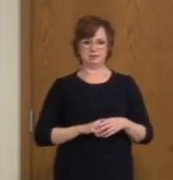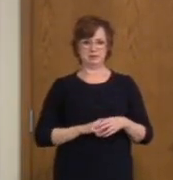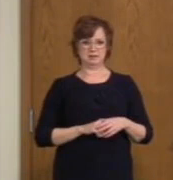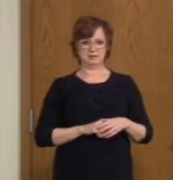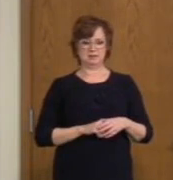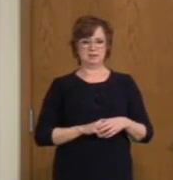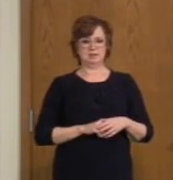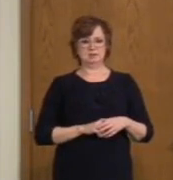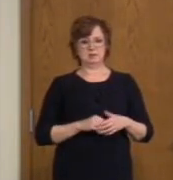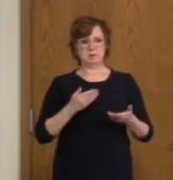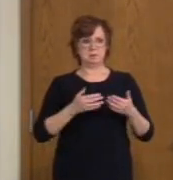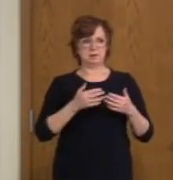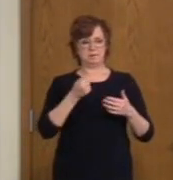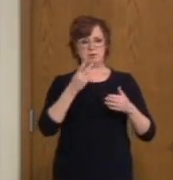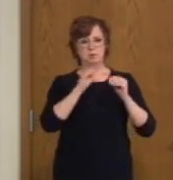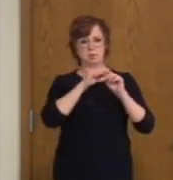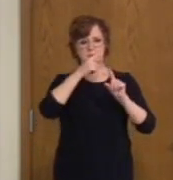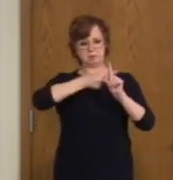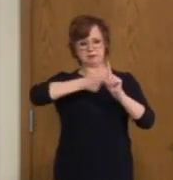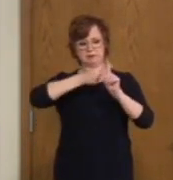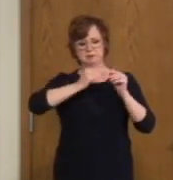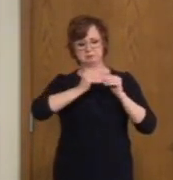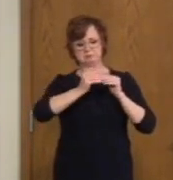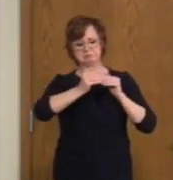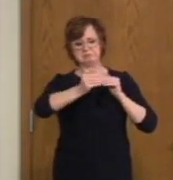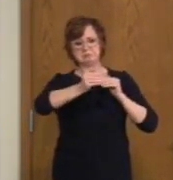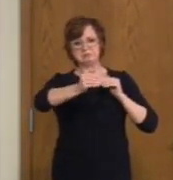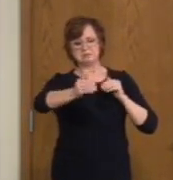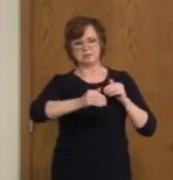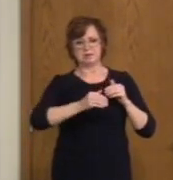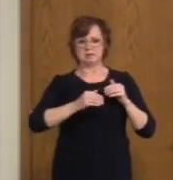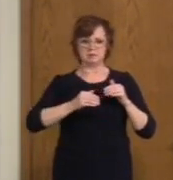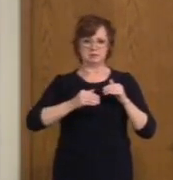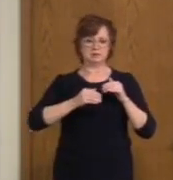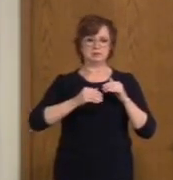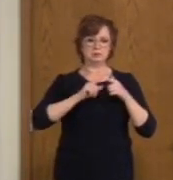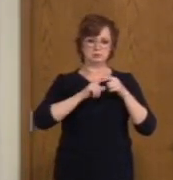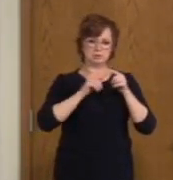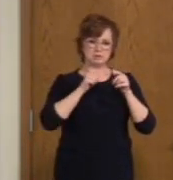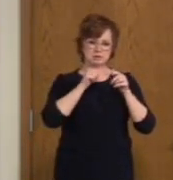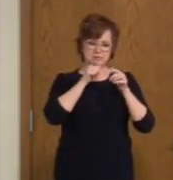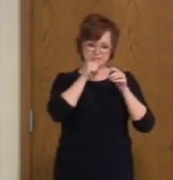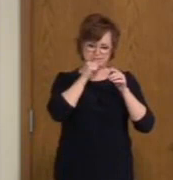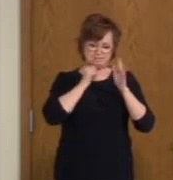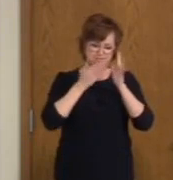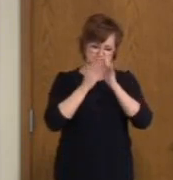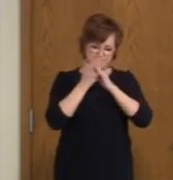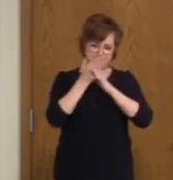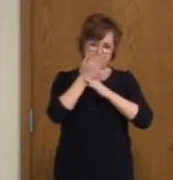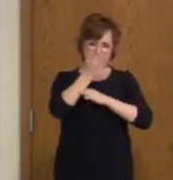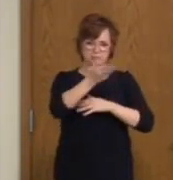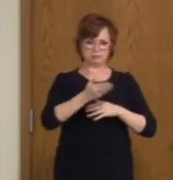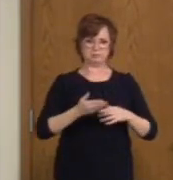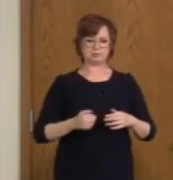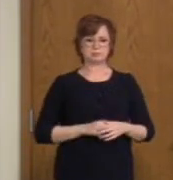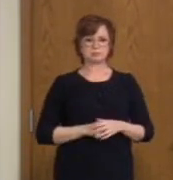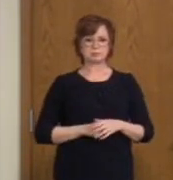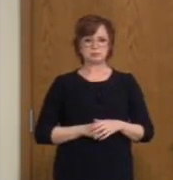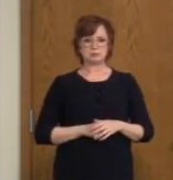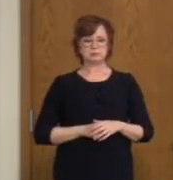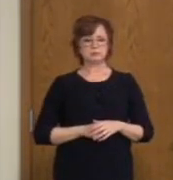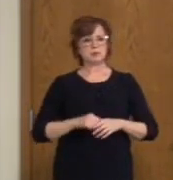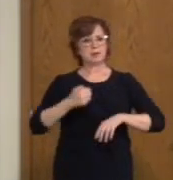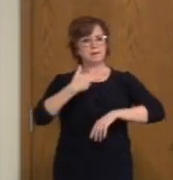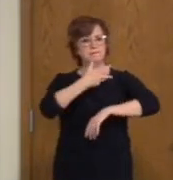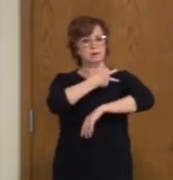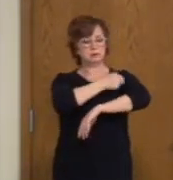final few months, I suppose, of our battle with COVID-19 and finding our way through this. Many of those vaccines are targeted, yes, to areas where